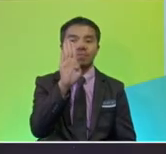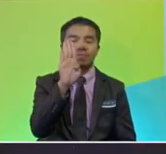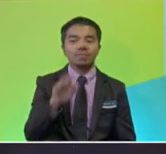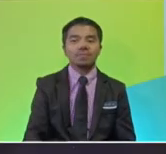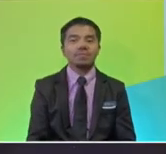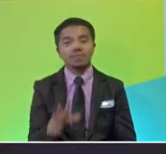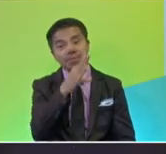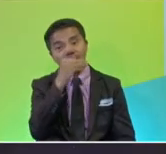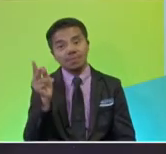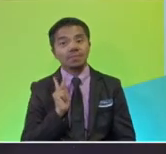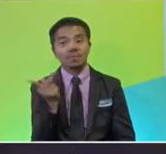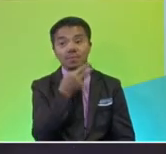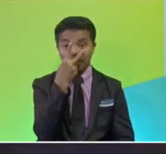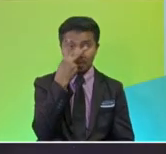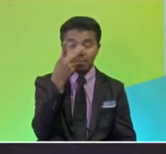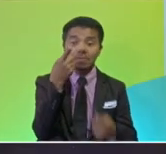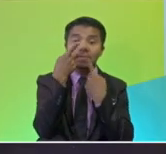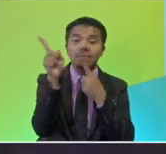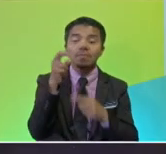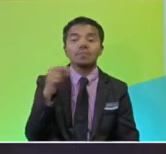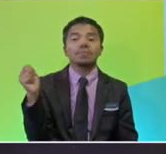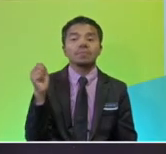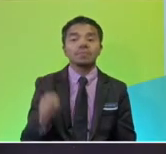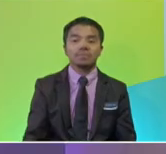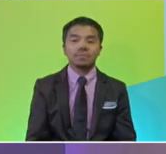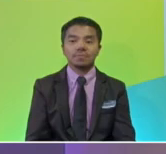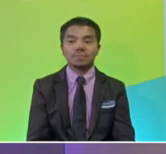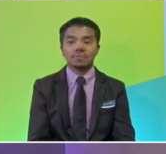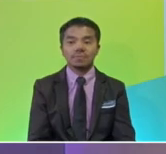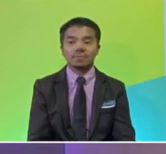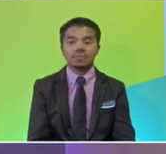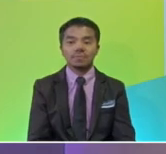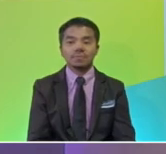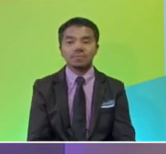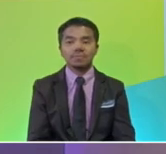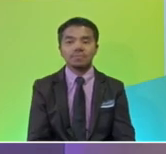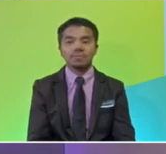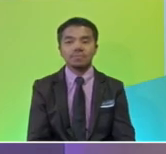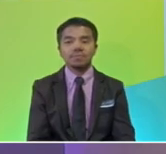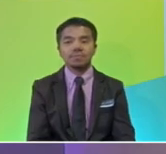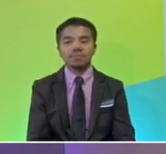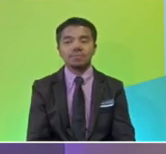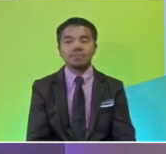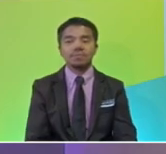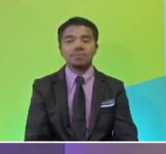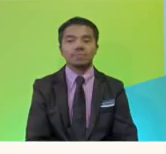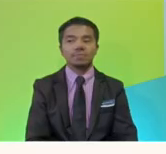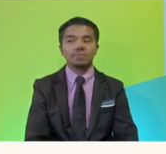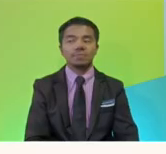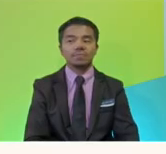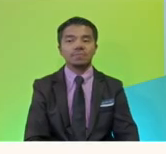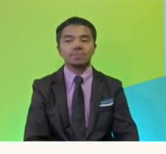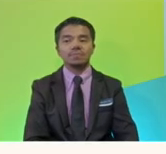the key for this activity. Okay. All right. So basically, they got all of them got it correct. Yes. It's